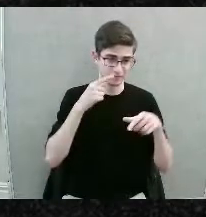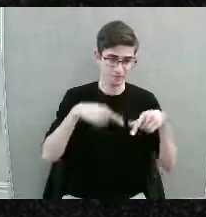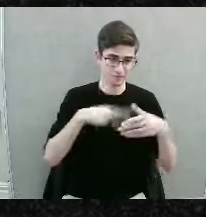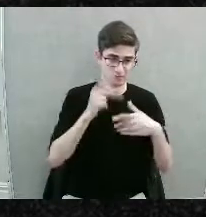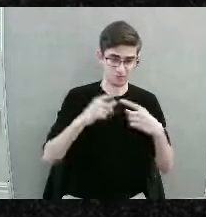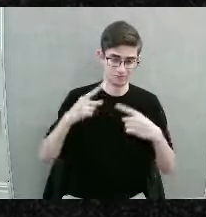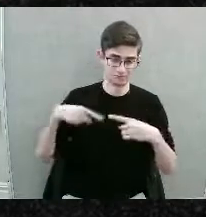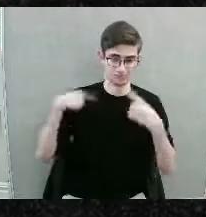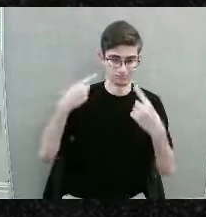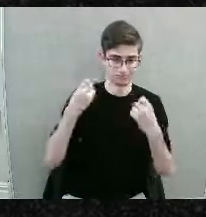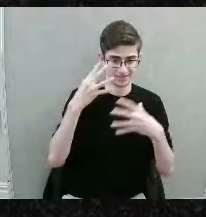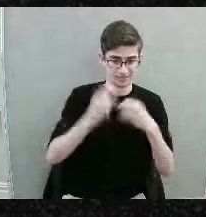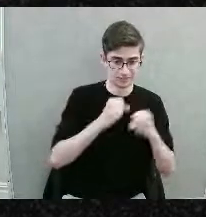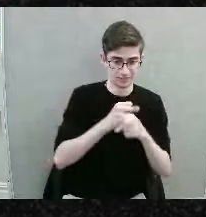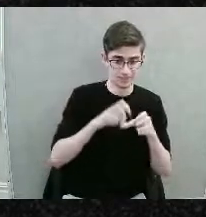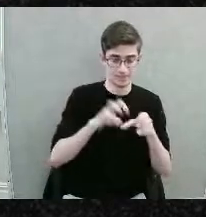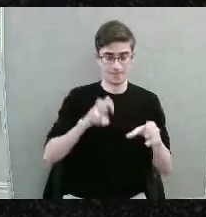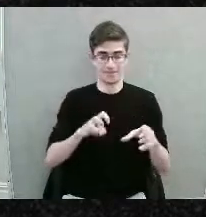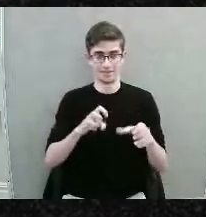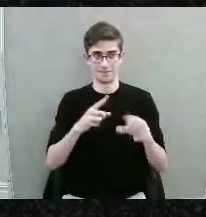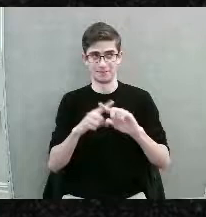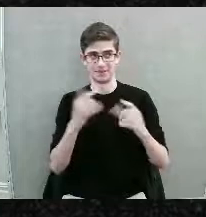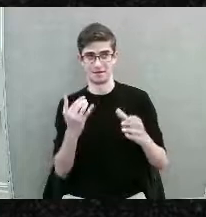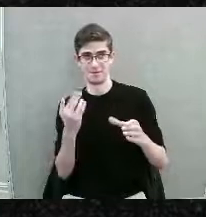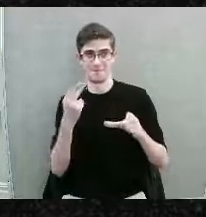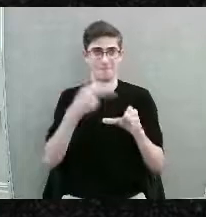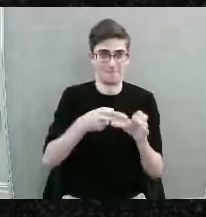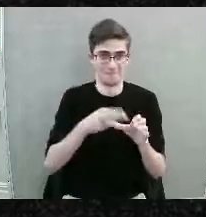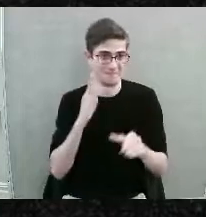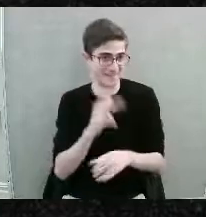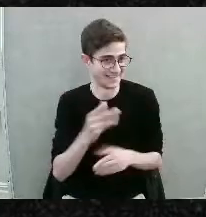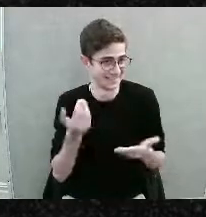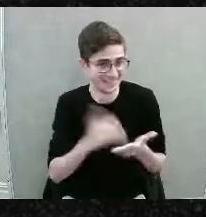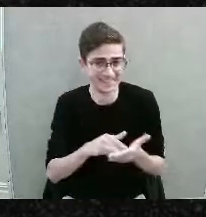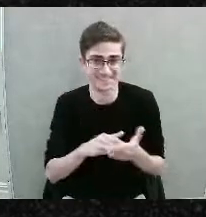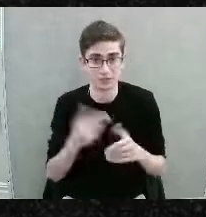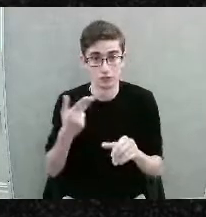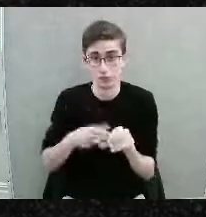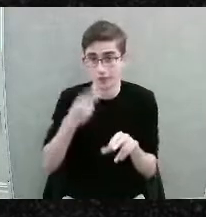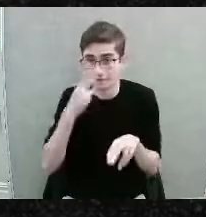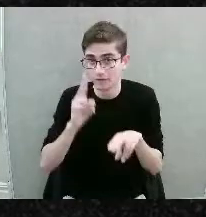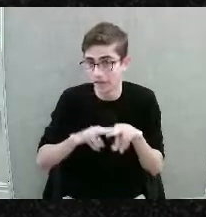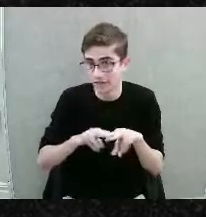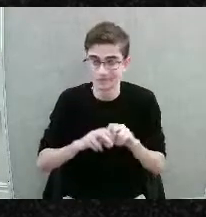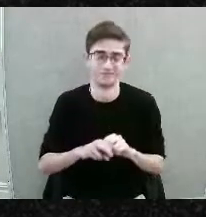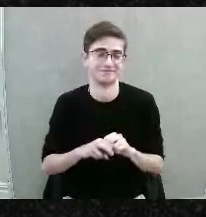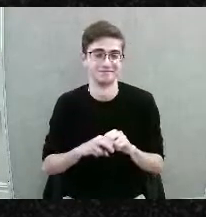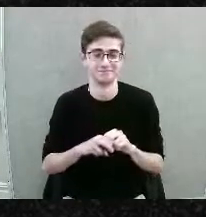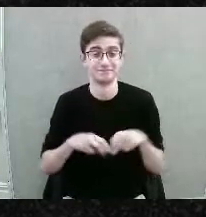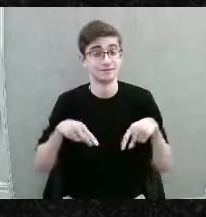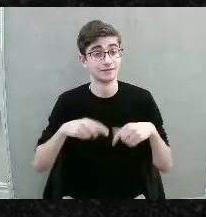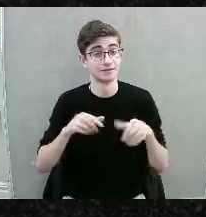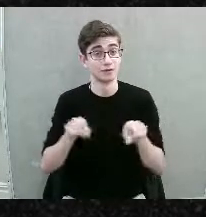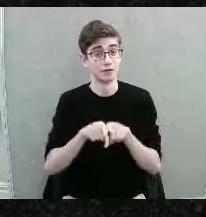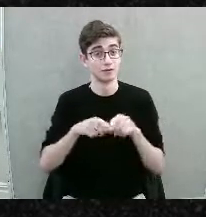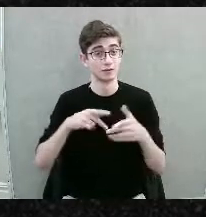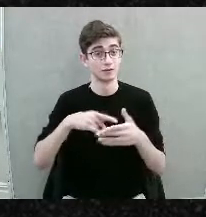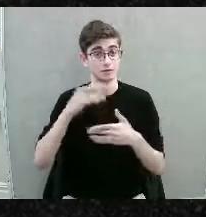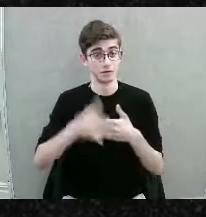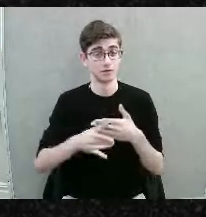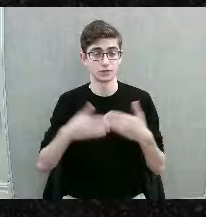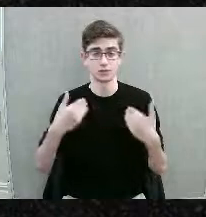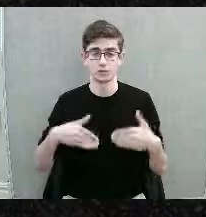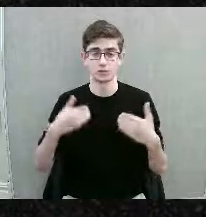have come back just to join in the fun for this 1 year. And this is also a project that is a